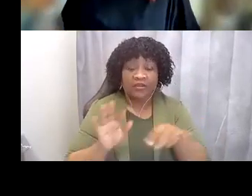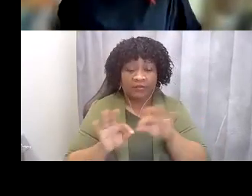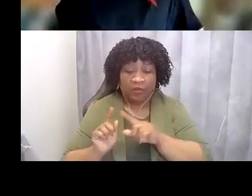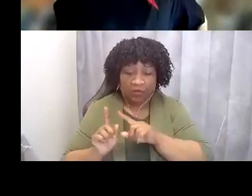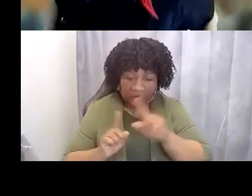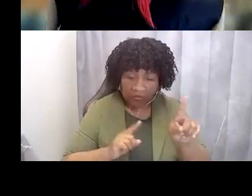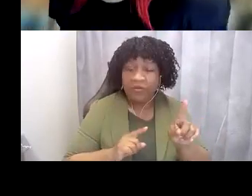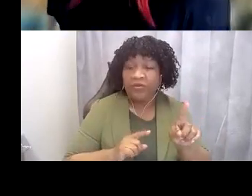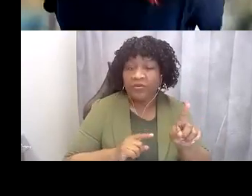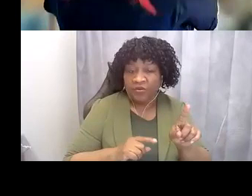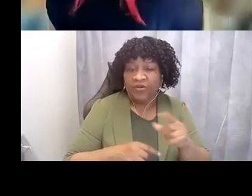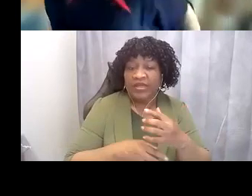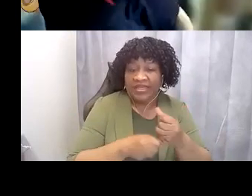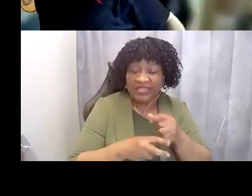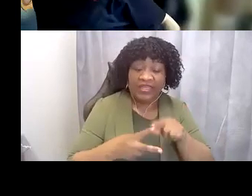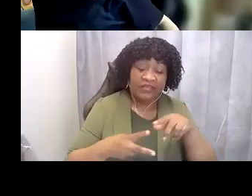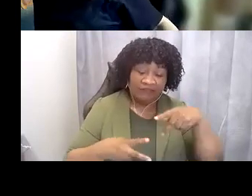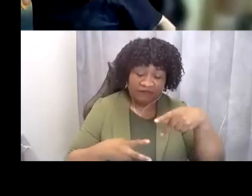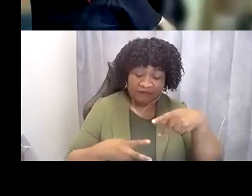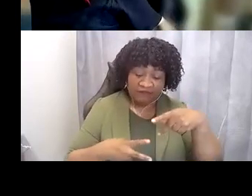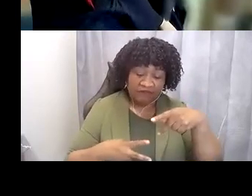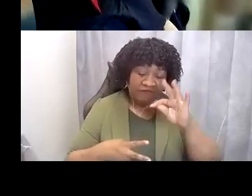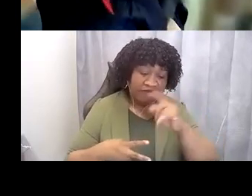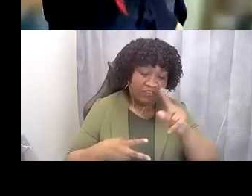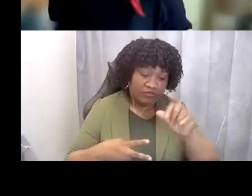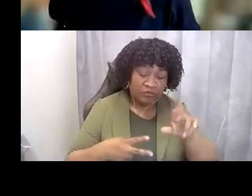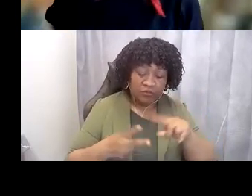get either Pfizer or Moderna.